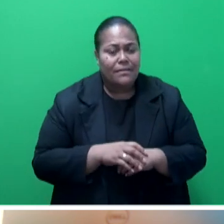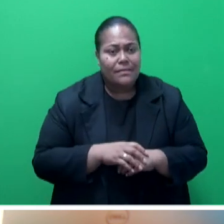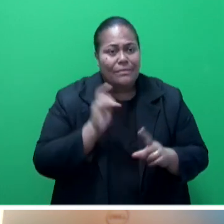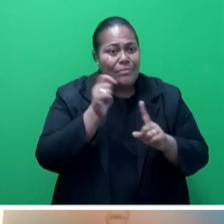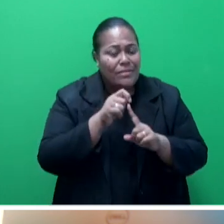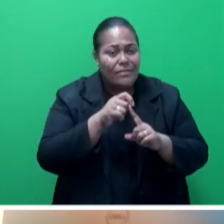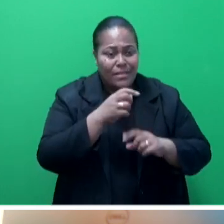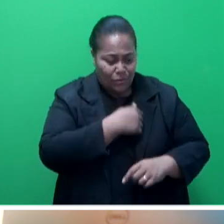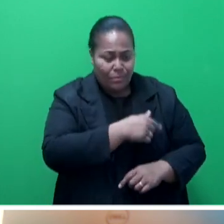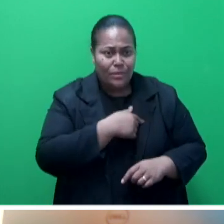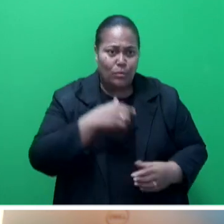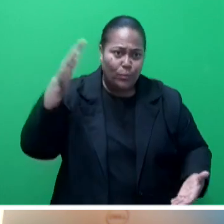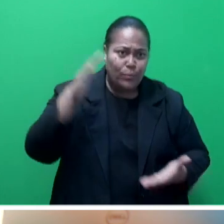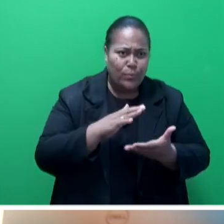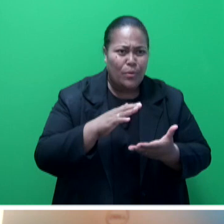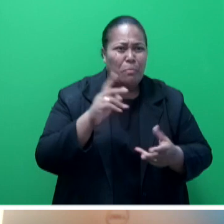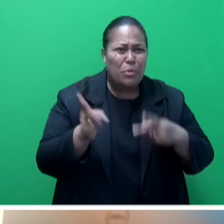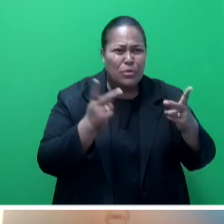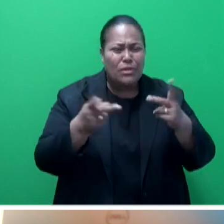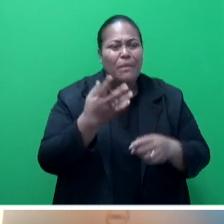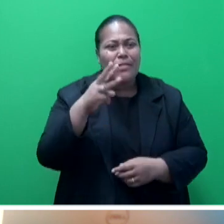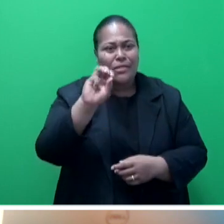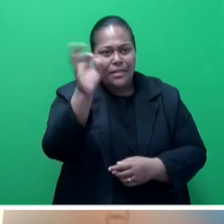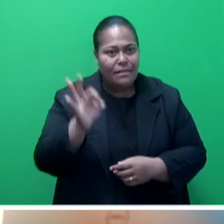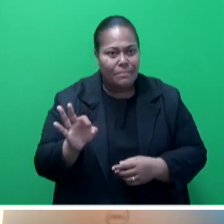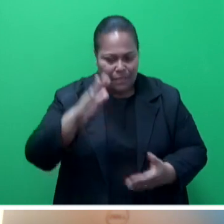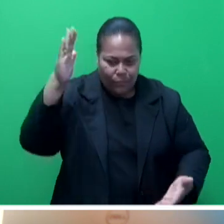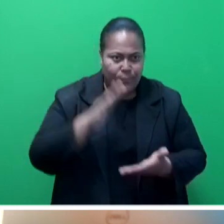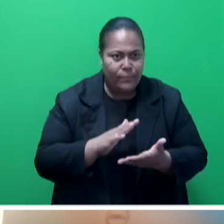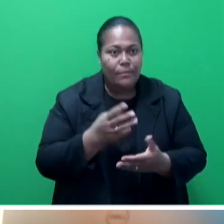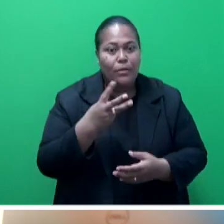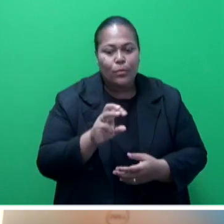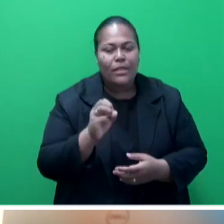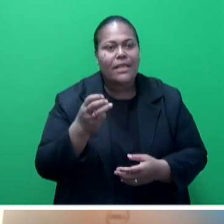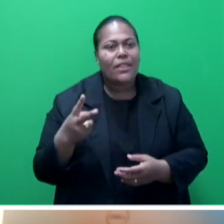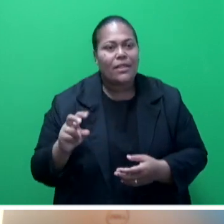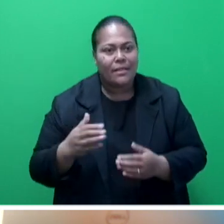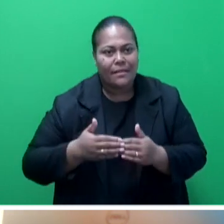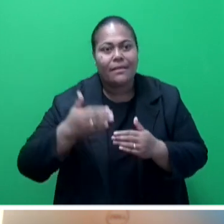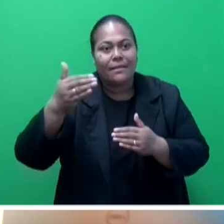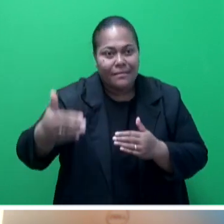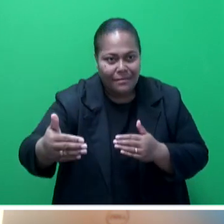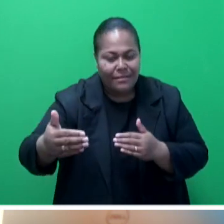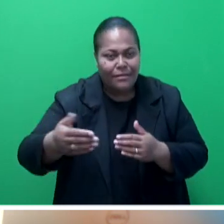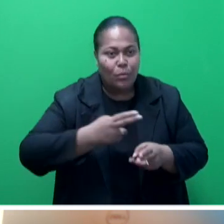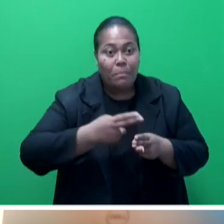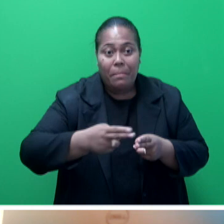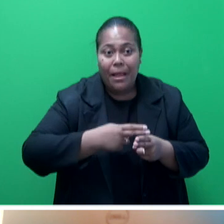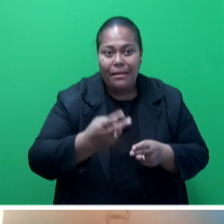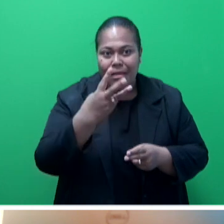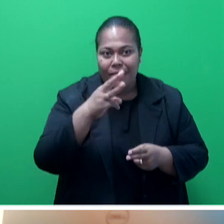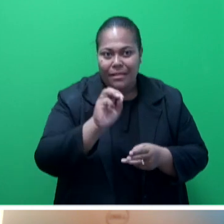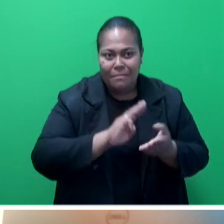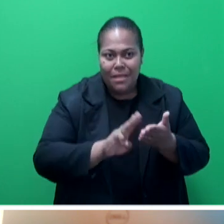reduce Fiji's GHG emissions by 30% by 2030 and the planting of 30 million trees in the next